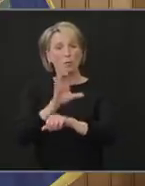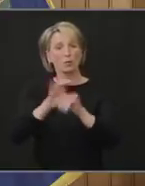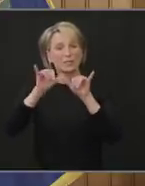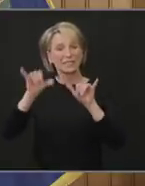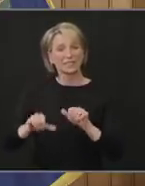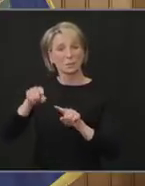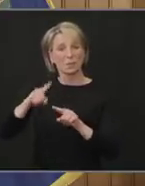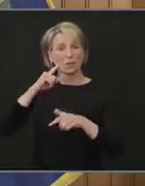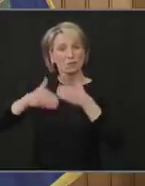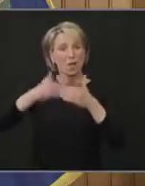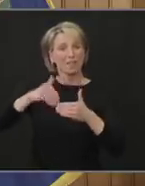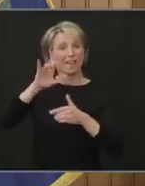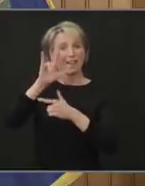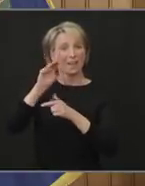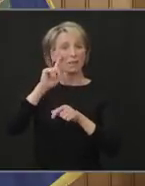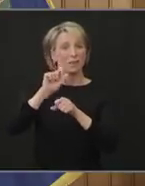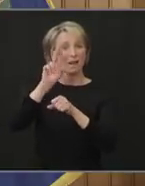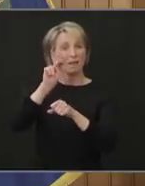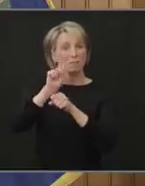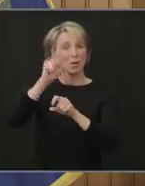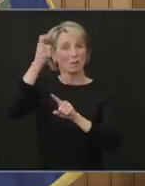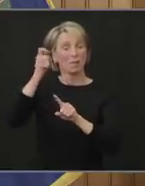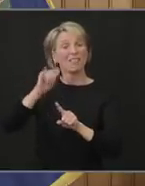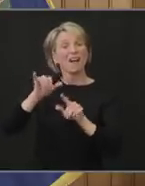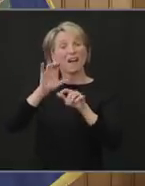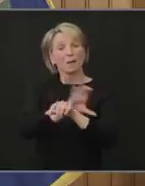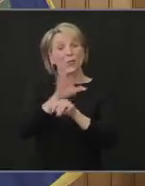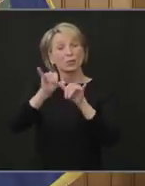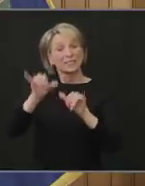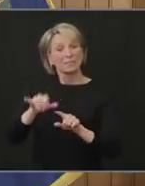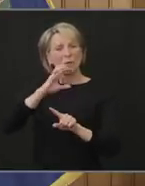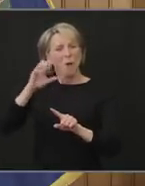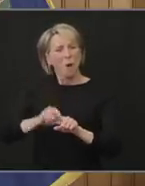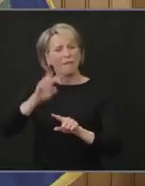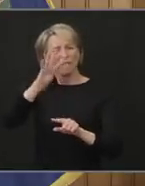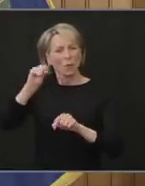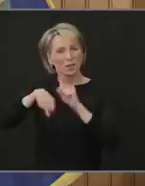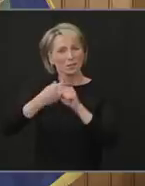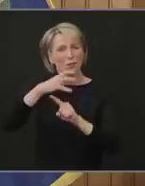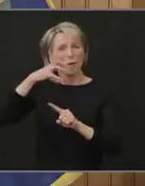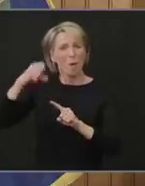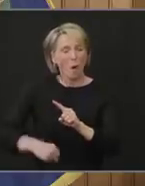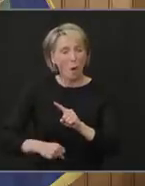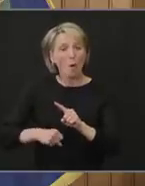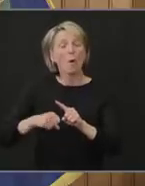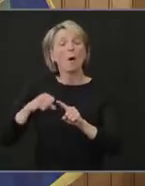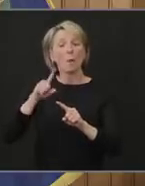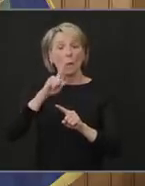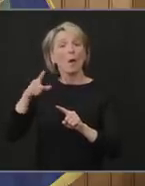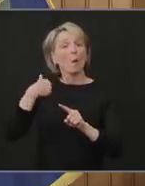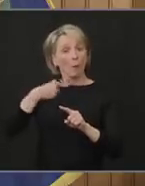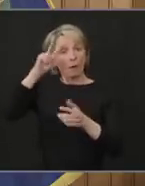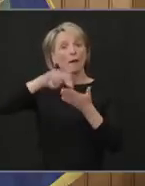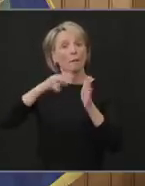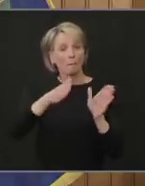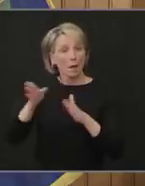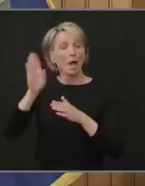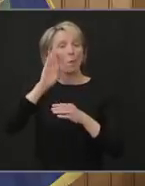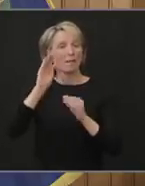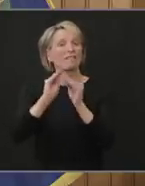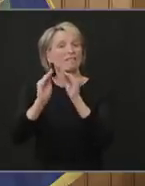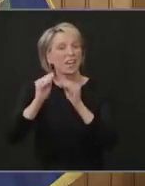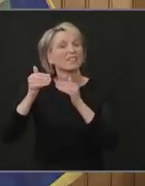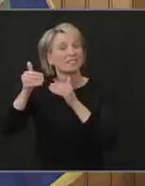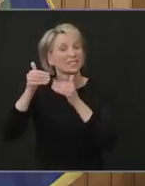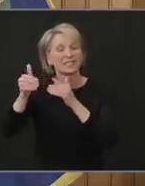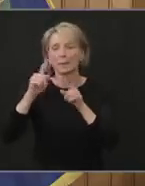years. And so unfortunately it was scheduled to be fixed in 9 months, but that's not quite good enough. And don't think, guys, that